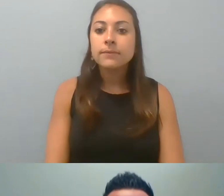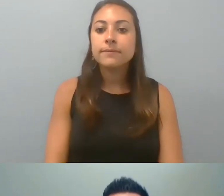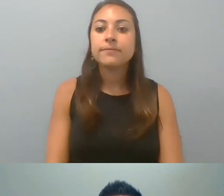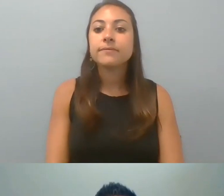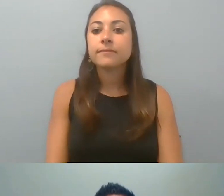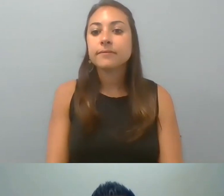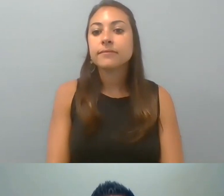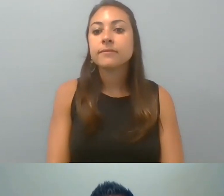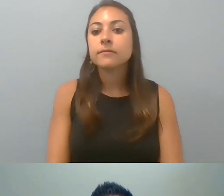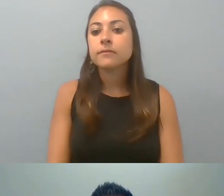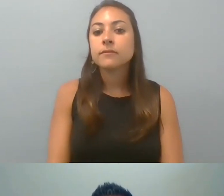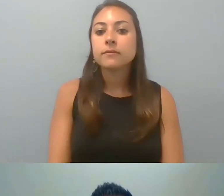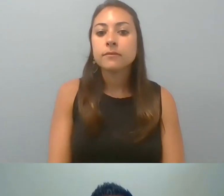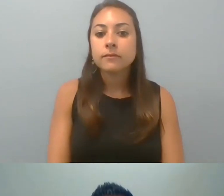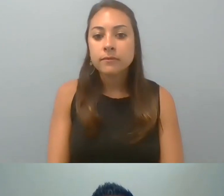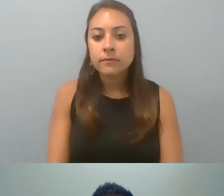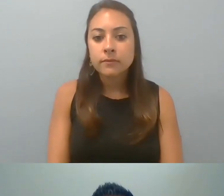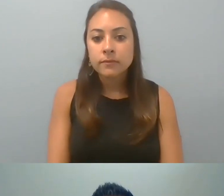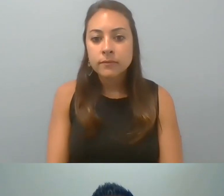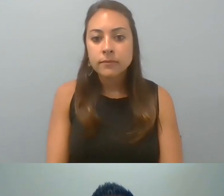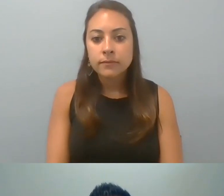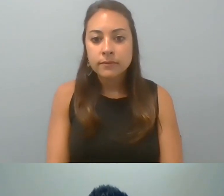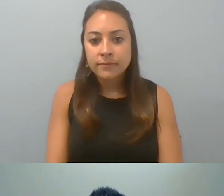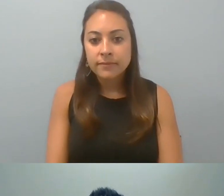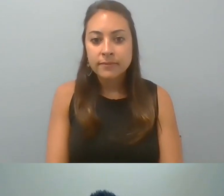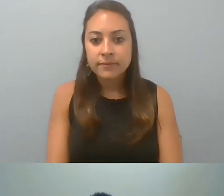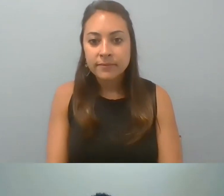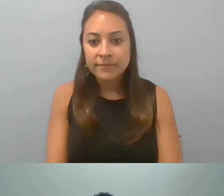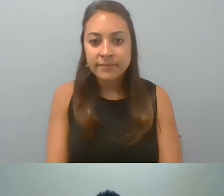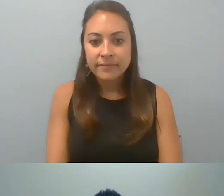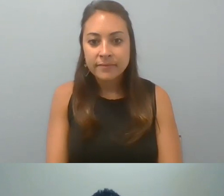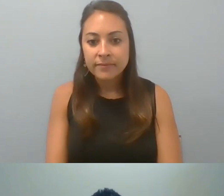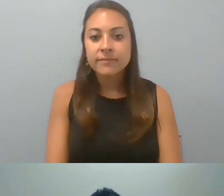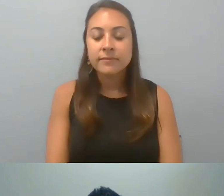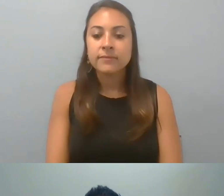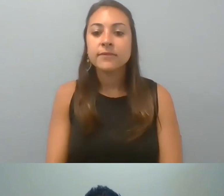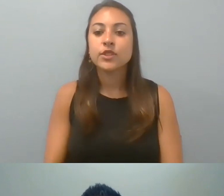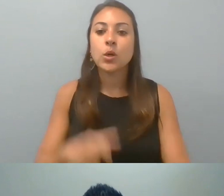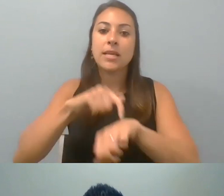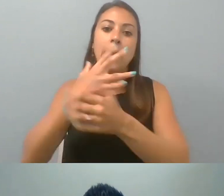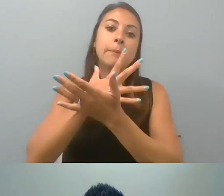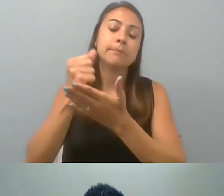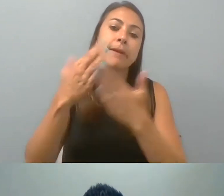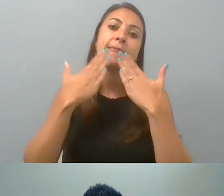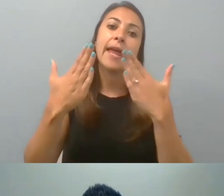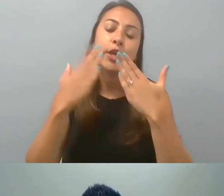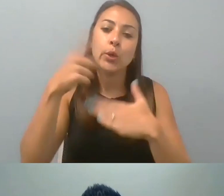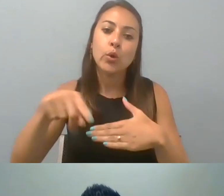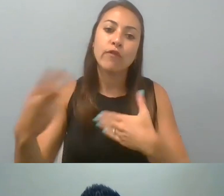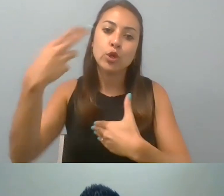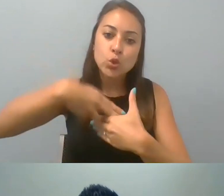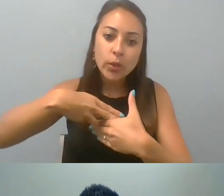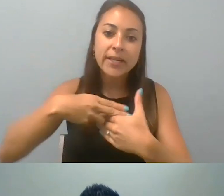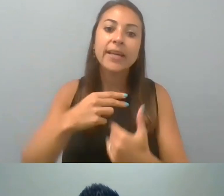Thanks, Bobby. It looks like we have reached the 3 o'clock time frame, so I want to thank everyone again for